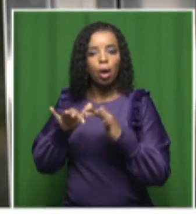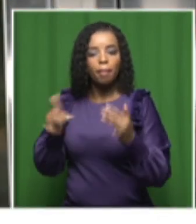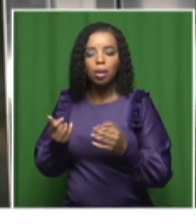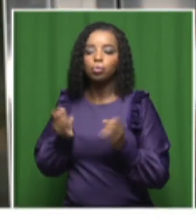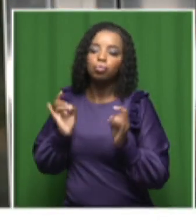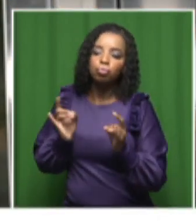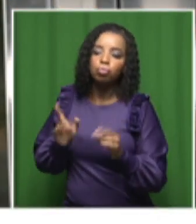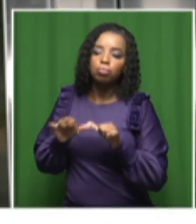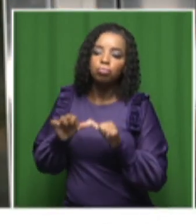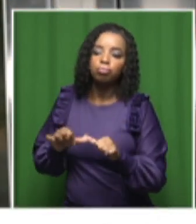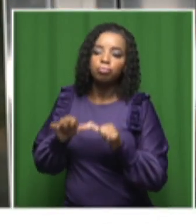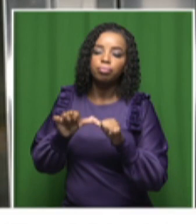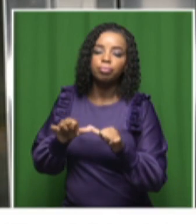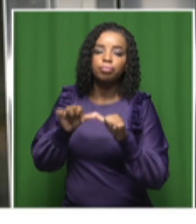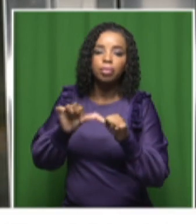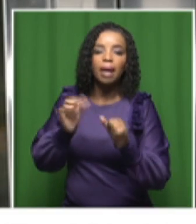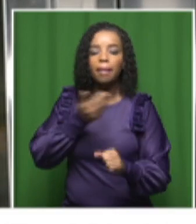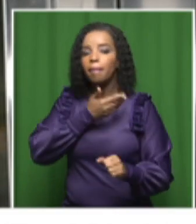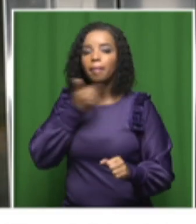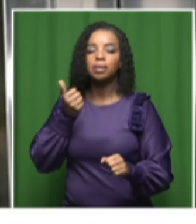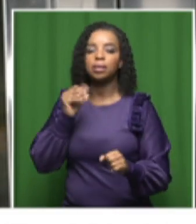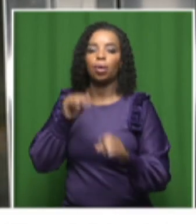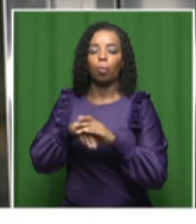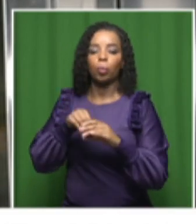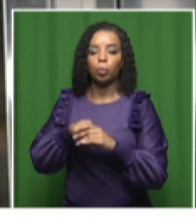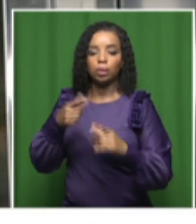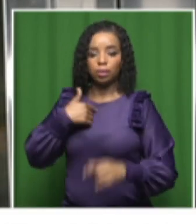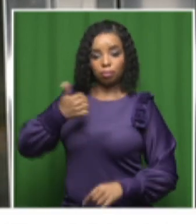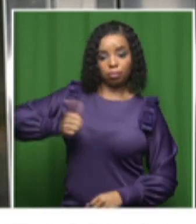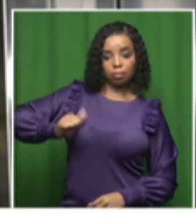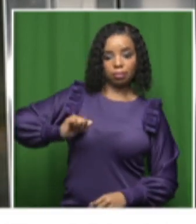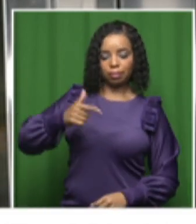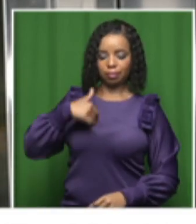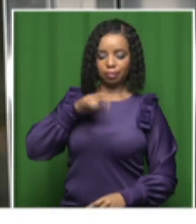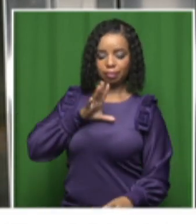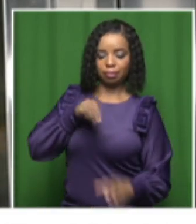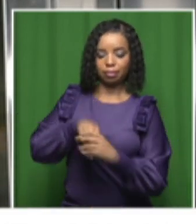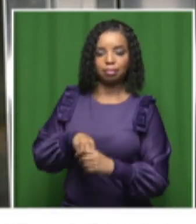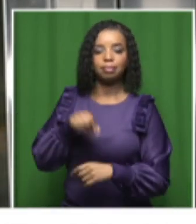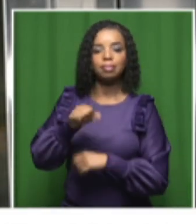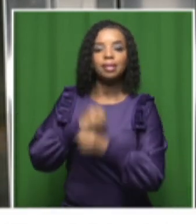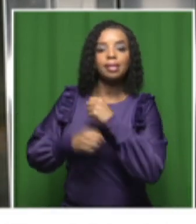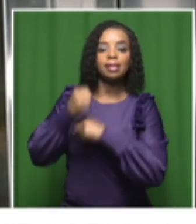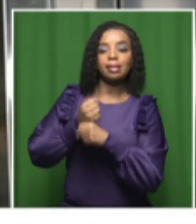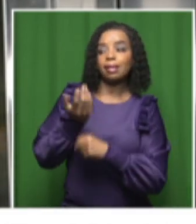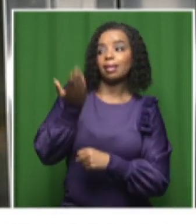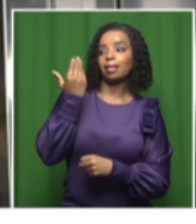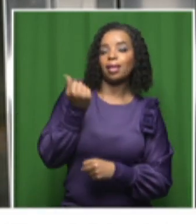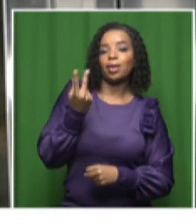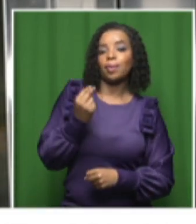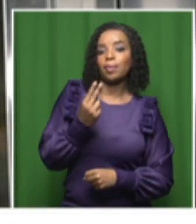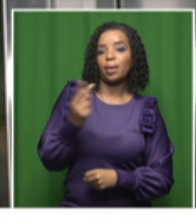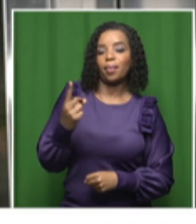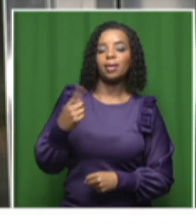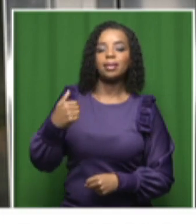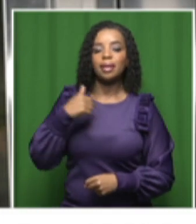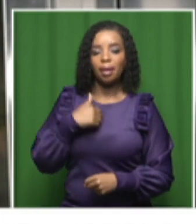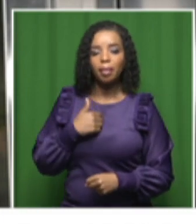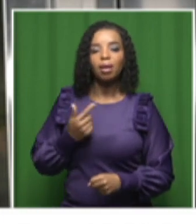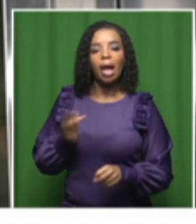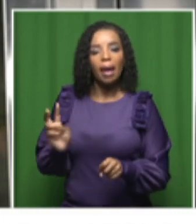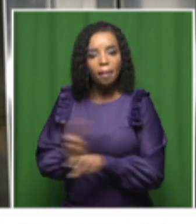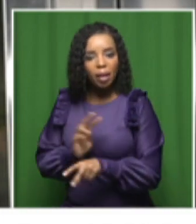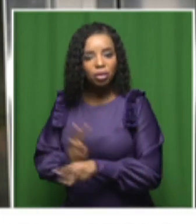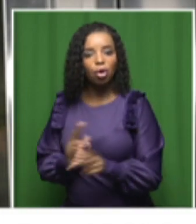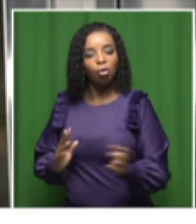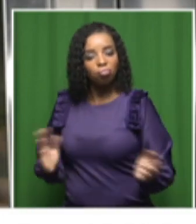of content creator in the space. Luckily, I was a part of the YouTube Black Voices class of 2021 last year. So I got seeing from YouTube, mentoring from YouTube, and